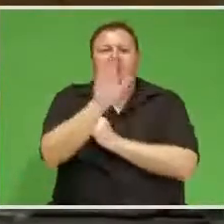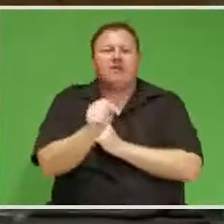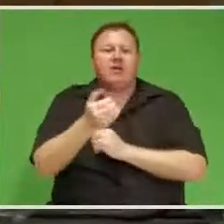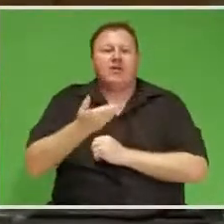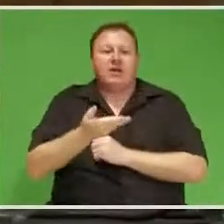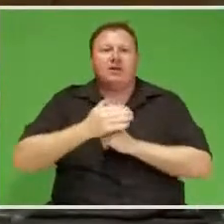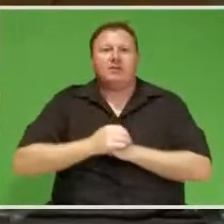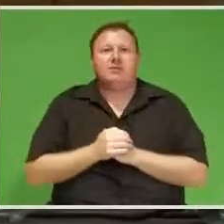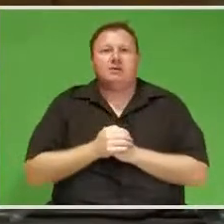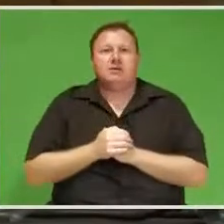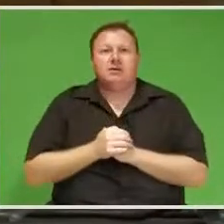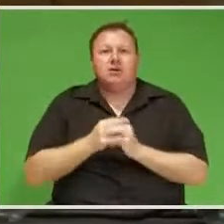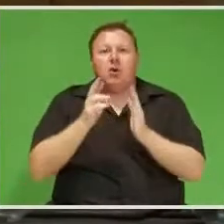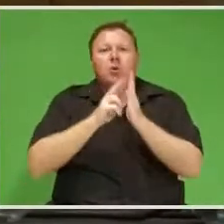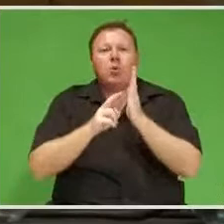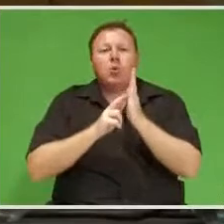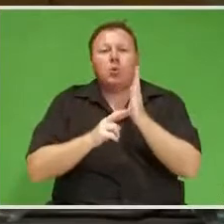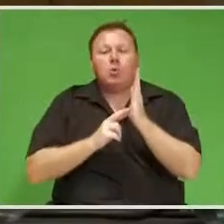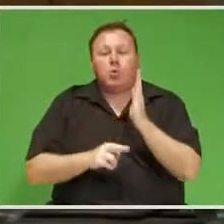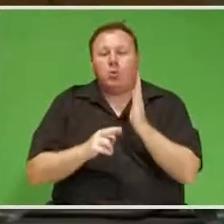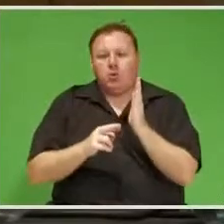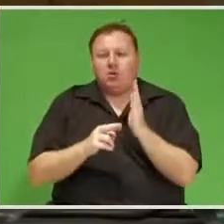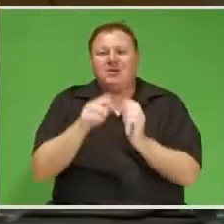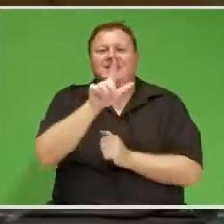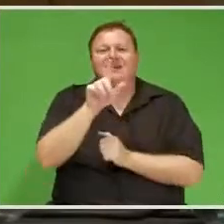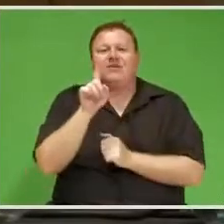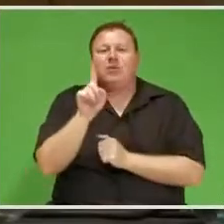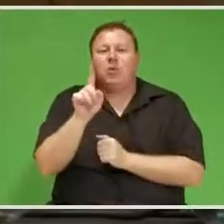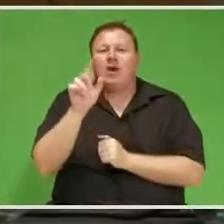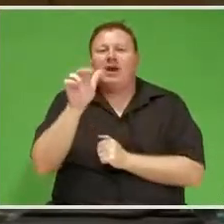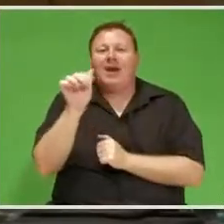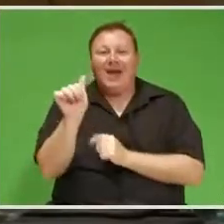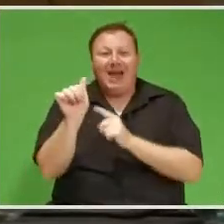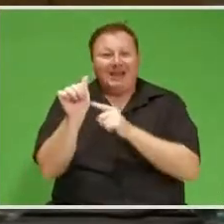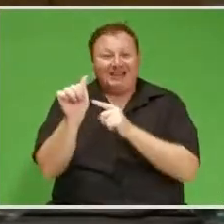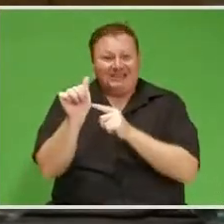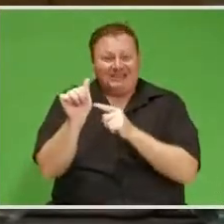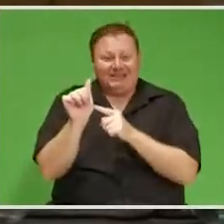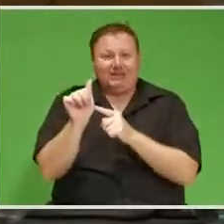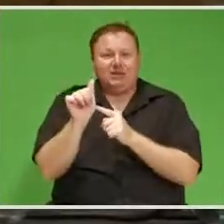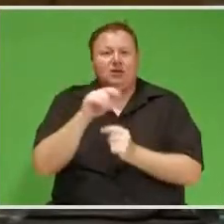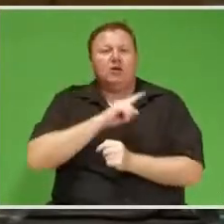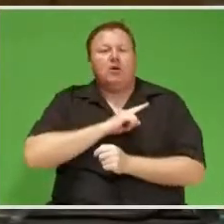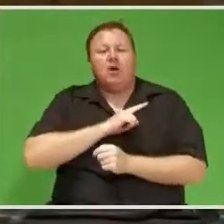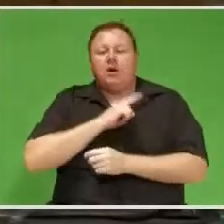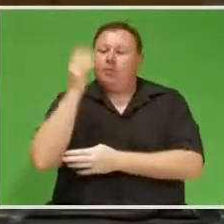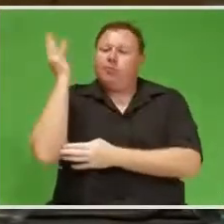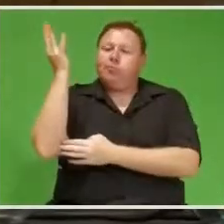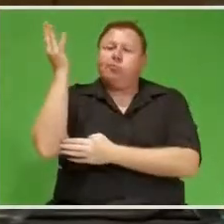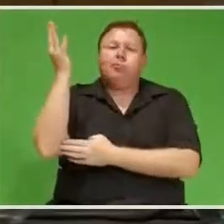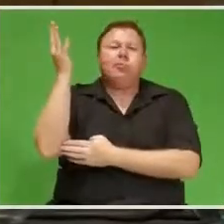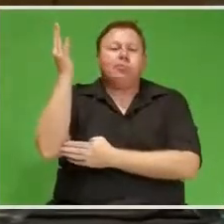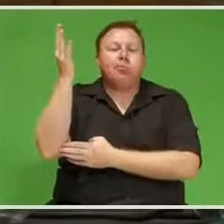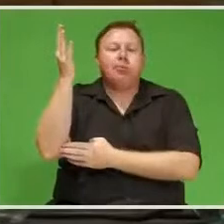with Joint Rule 71A, in order to deliver his State of the Nation